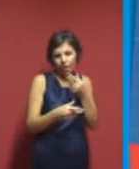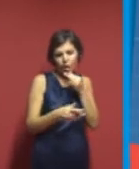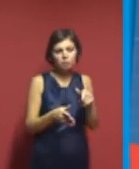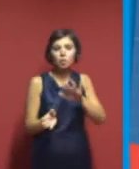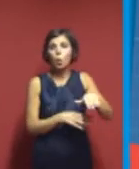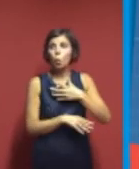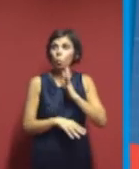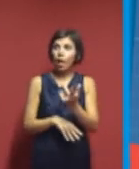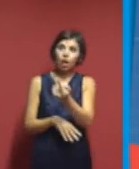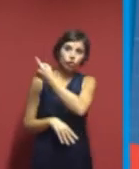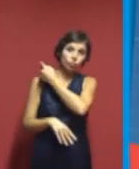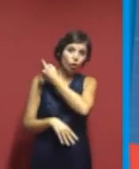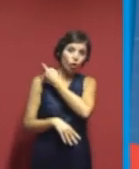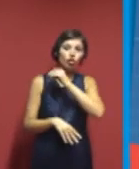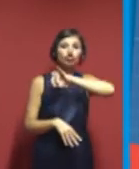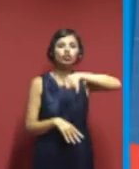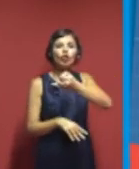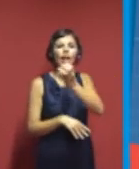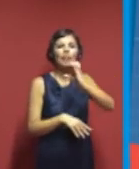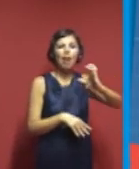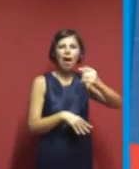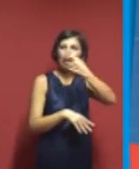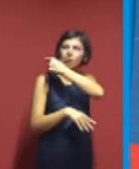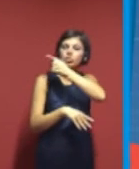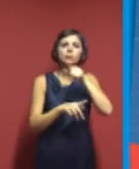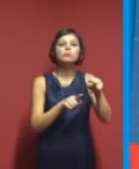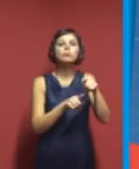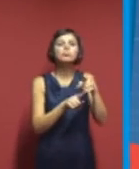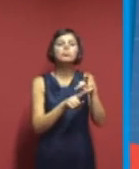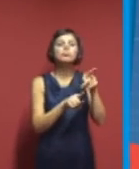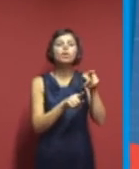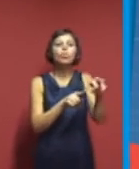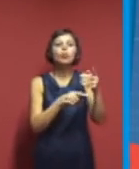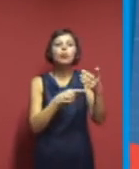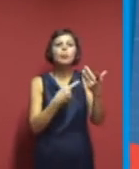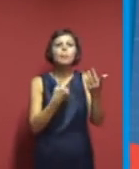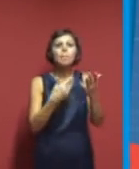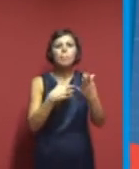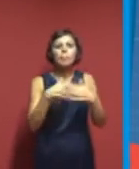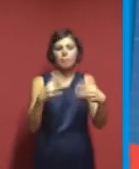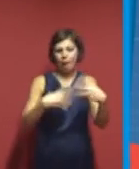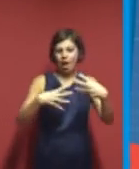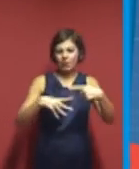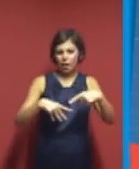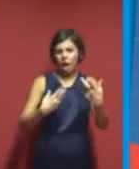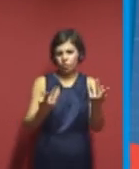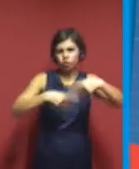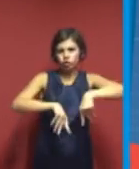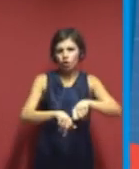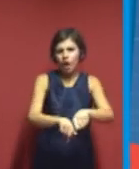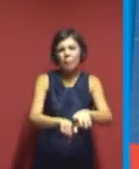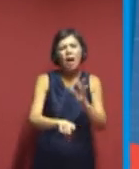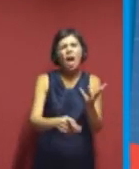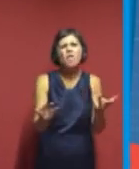1950s and 1960s. The machine really works, but it doesn't have any particular function. It's just there to be a